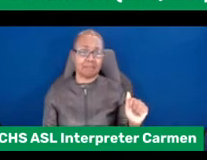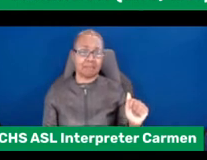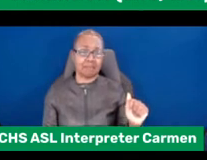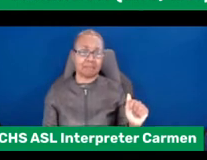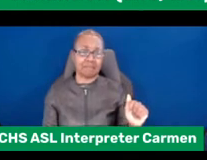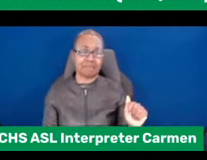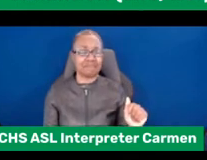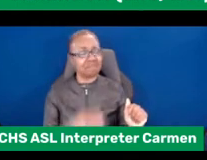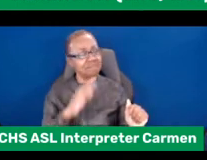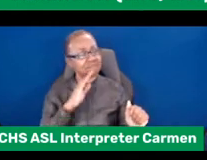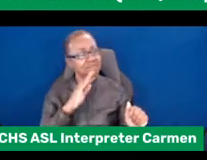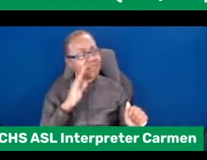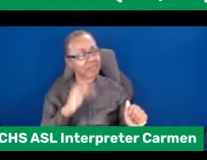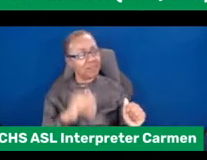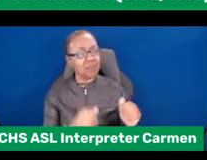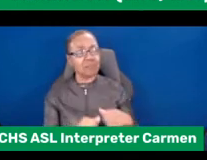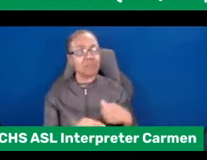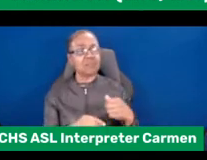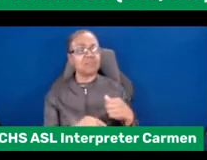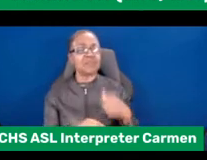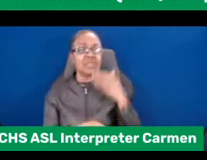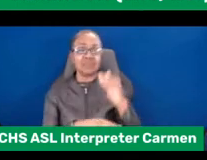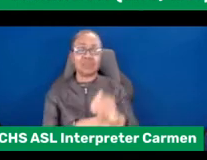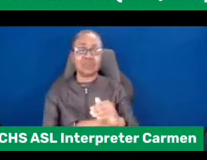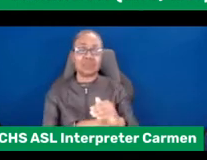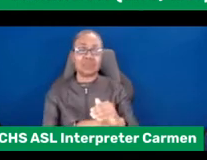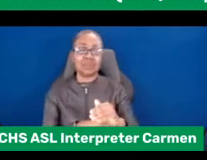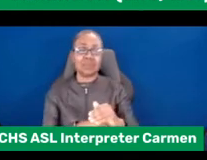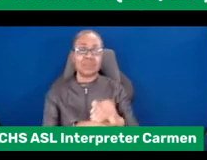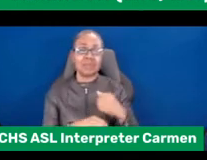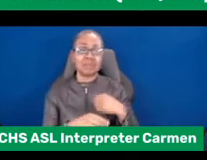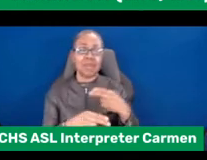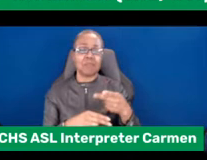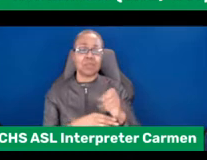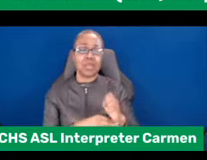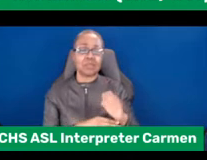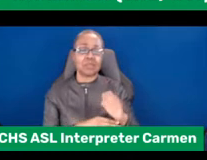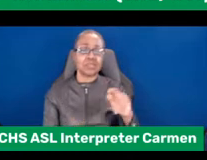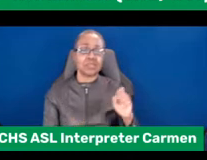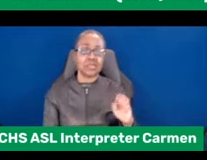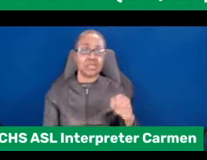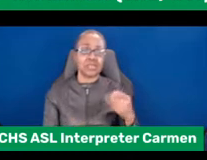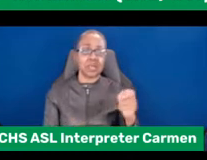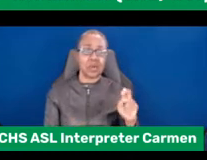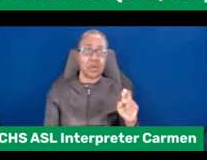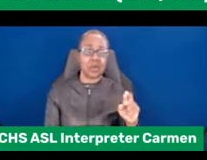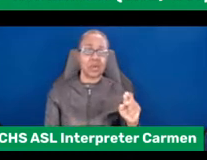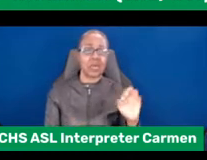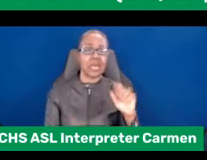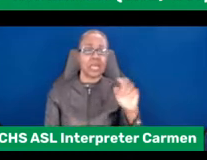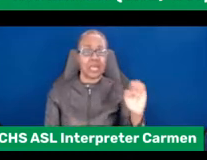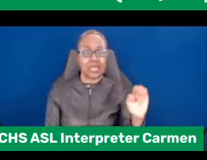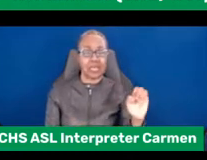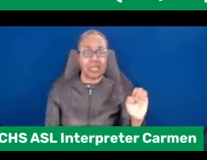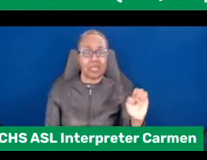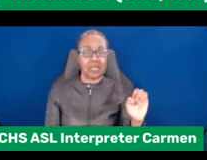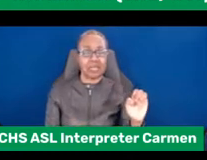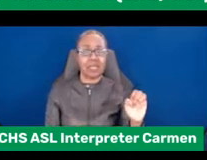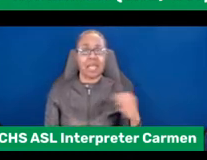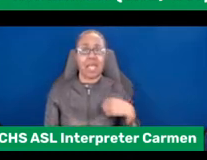Sure. Hi, everyone. Buenas tardes. I'm Graciela Guzman. My pronouns are she, hers, ella. with Belmont Cragen Mutual